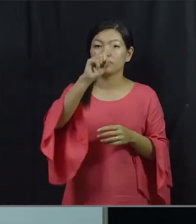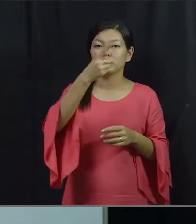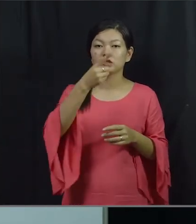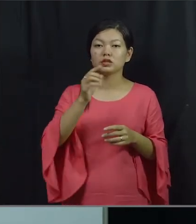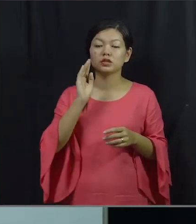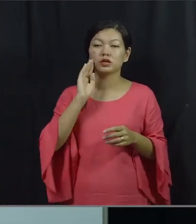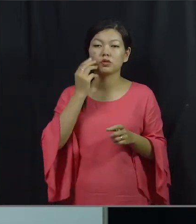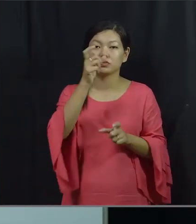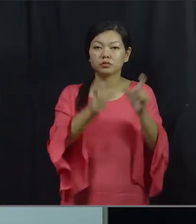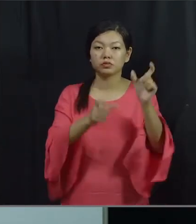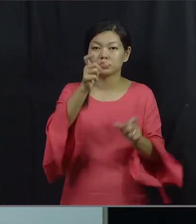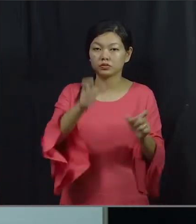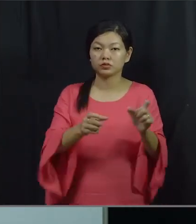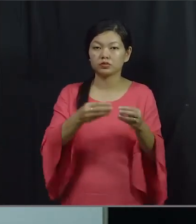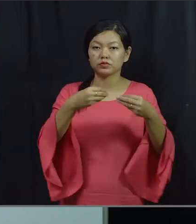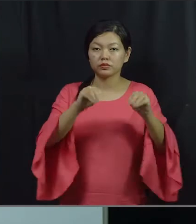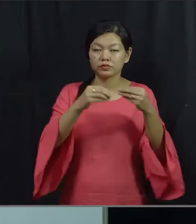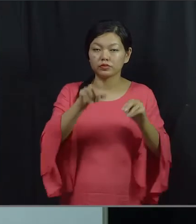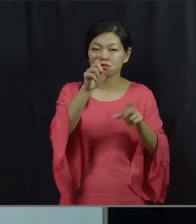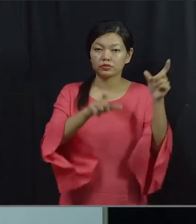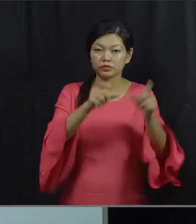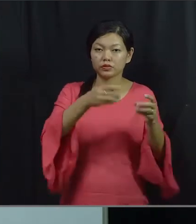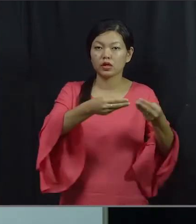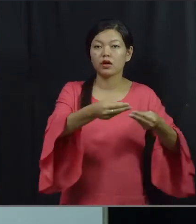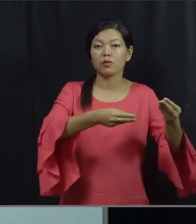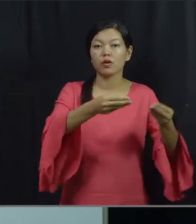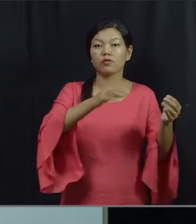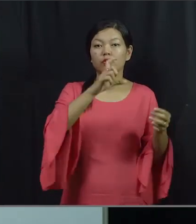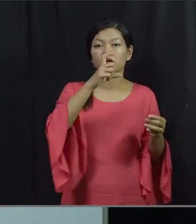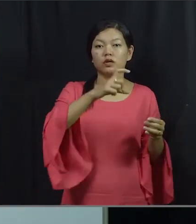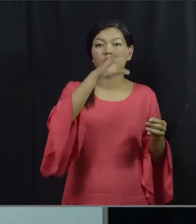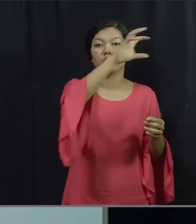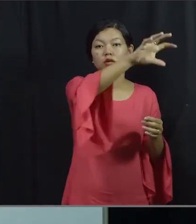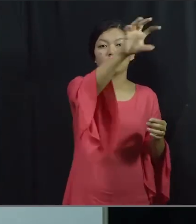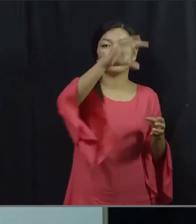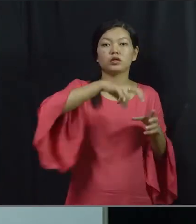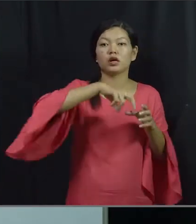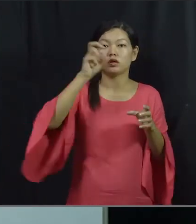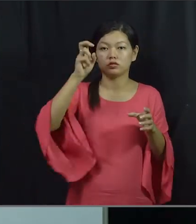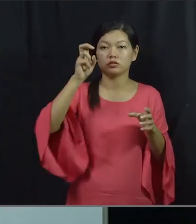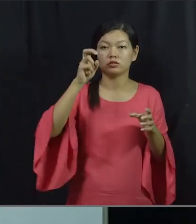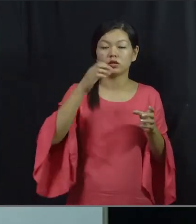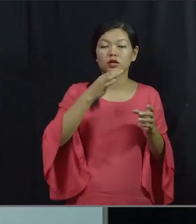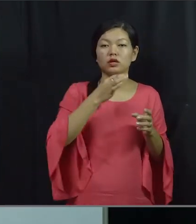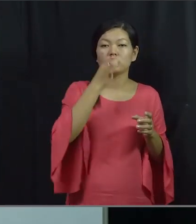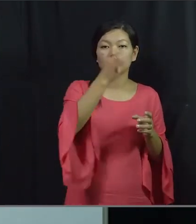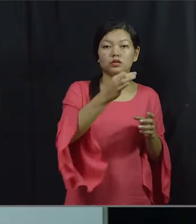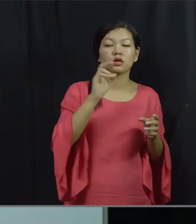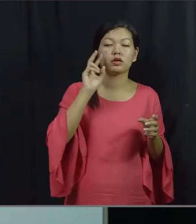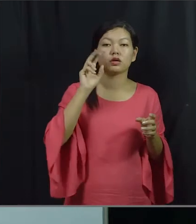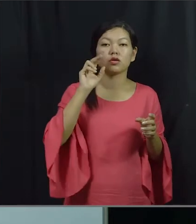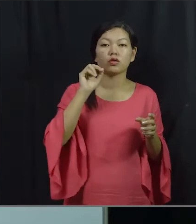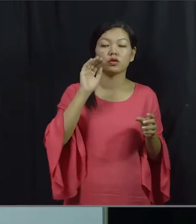it? When a businessman buys some goods from the other country, that is termed as import. That means, you know,